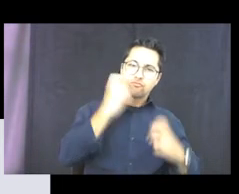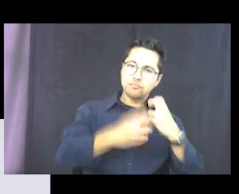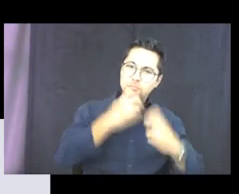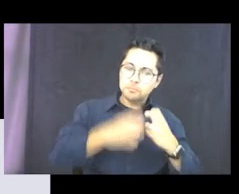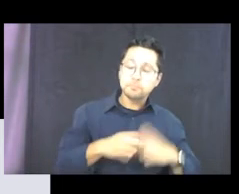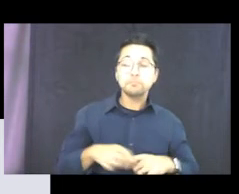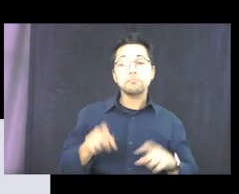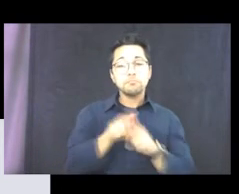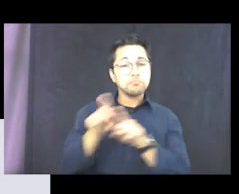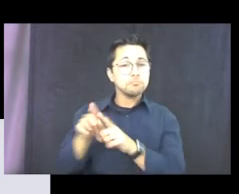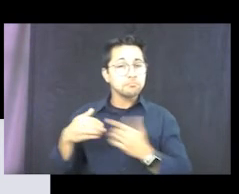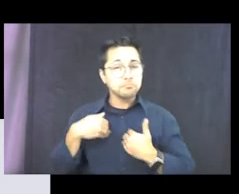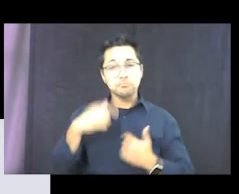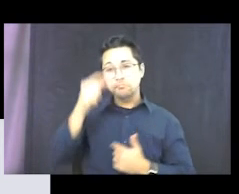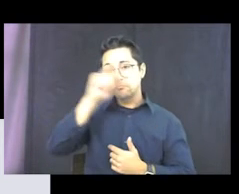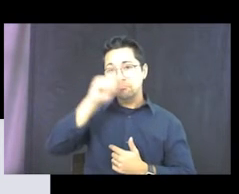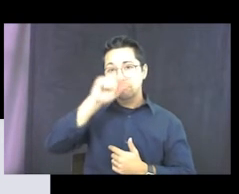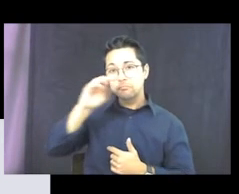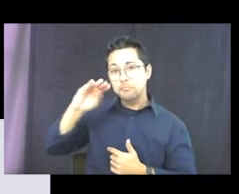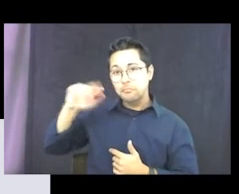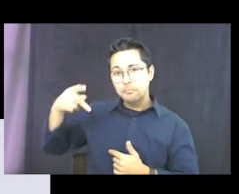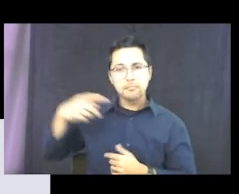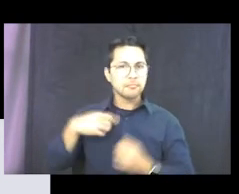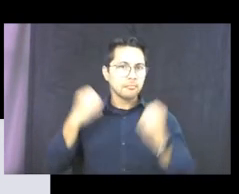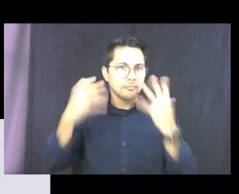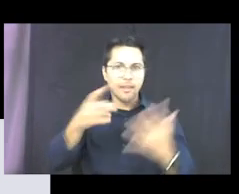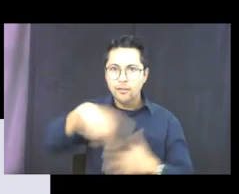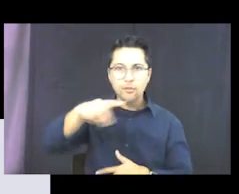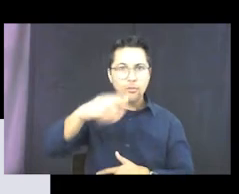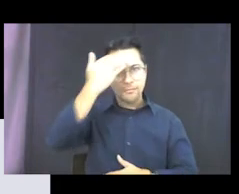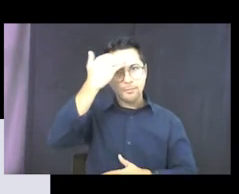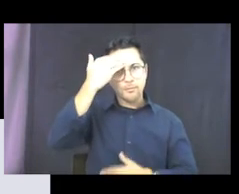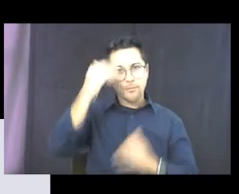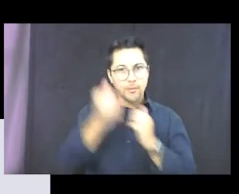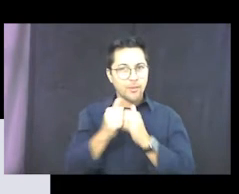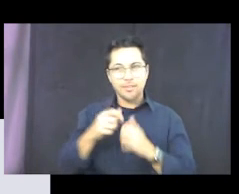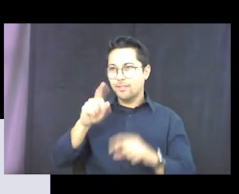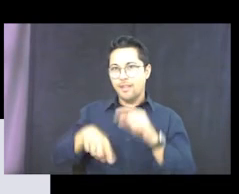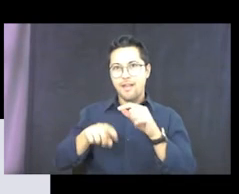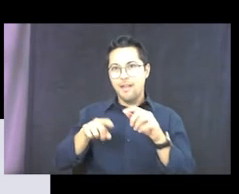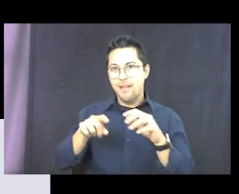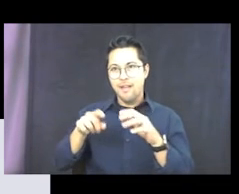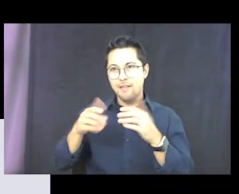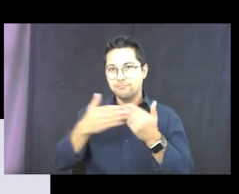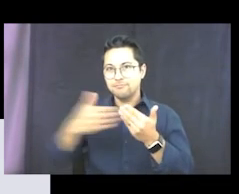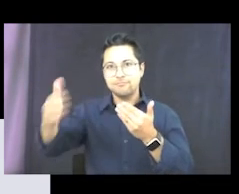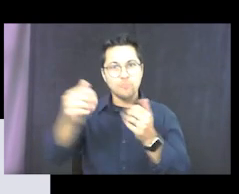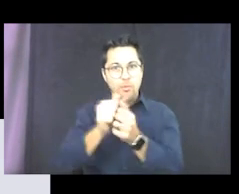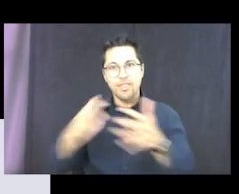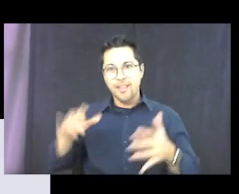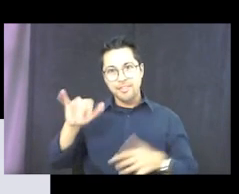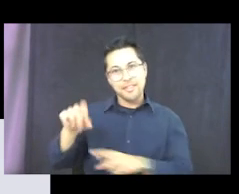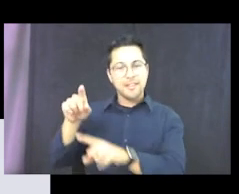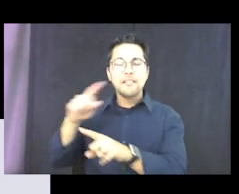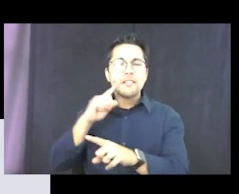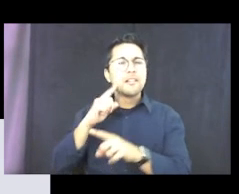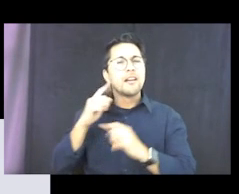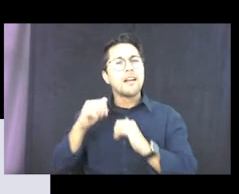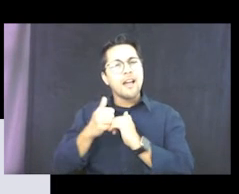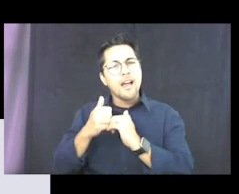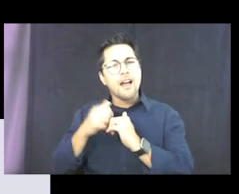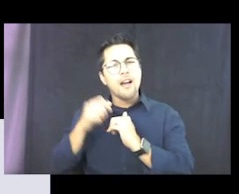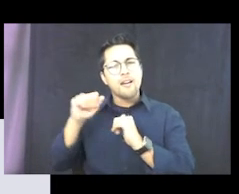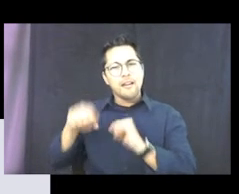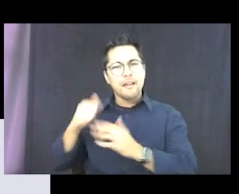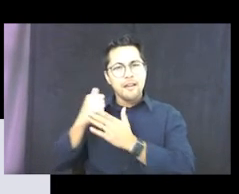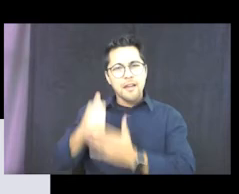Also, we have Google Maps, which many of you are so familiar with, we can't get around without it. Again, thinking how this can help that individual